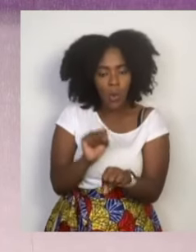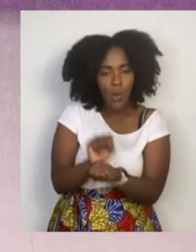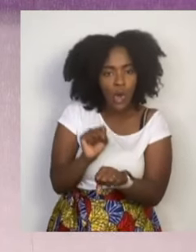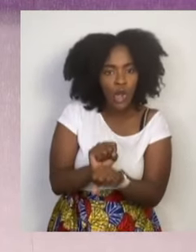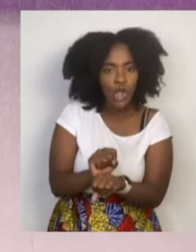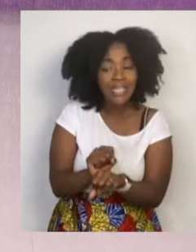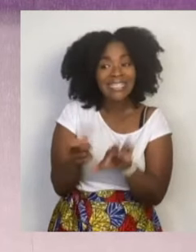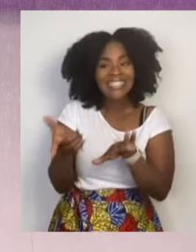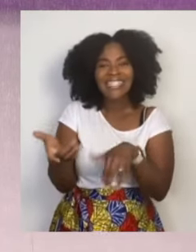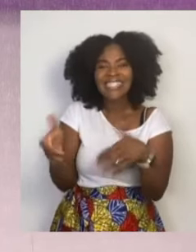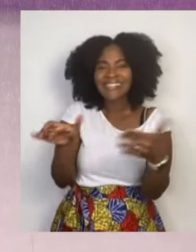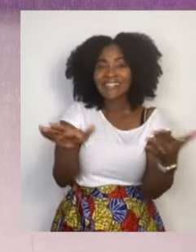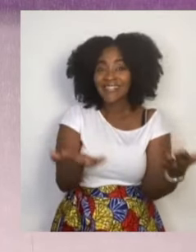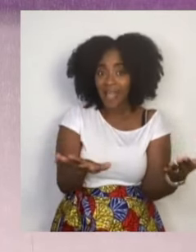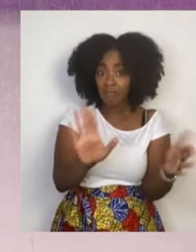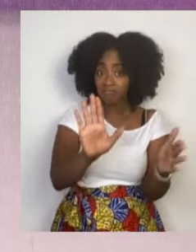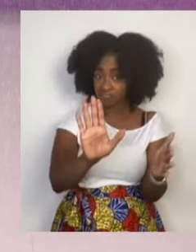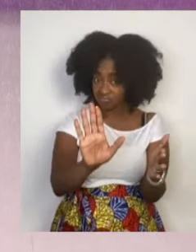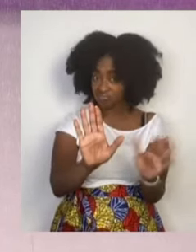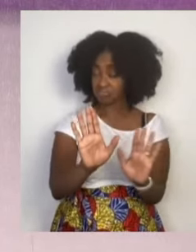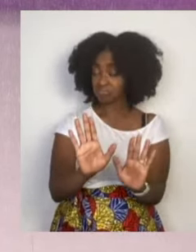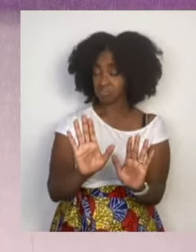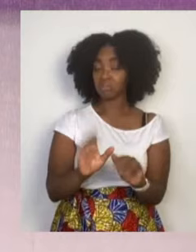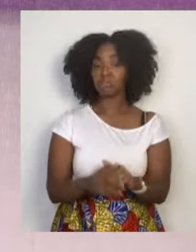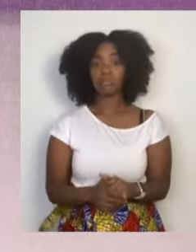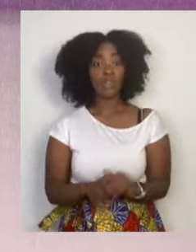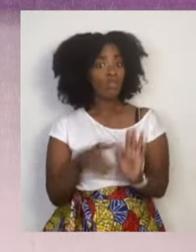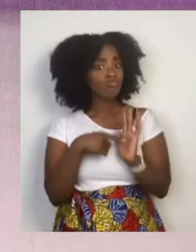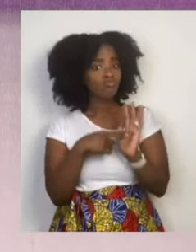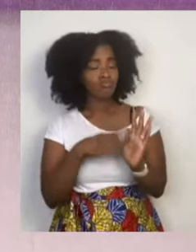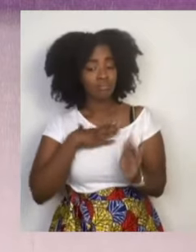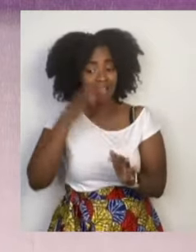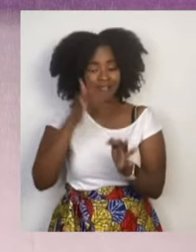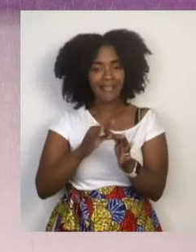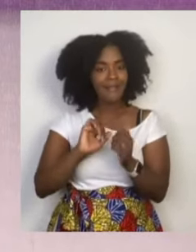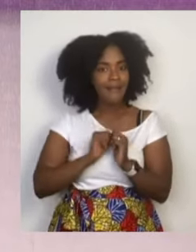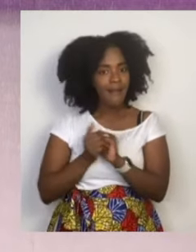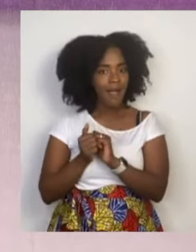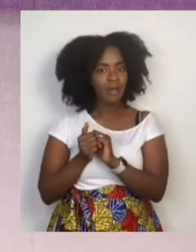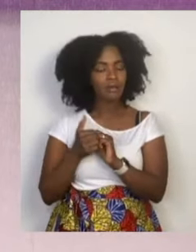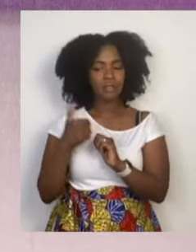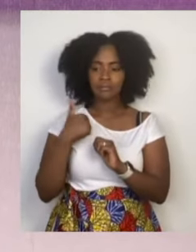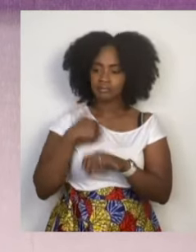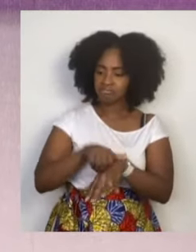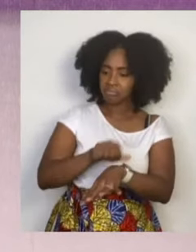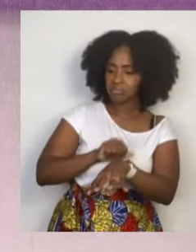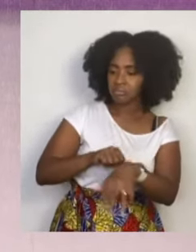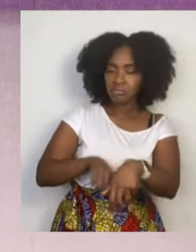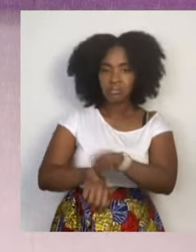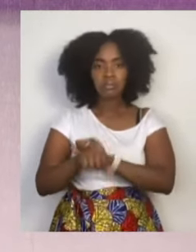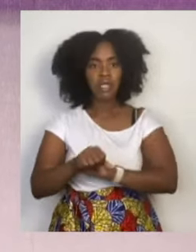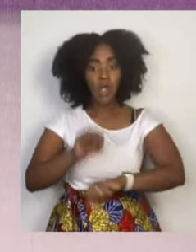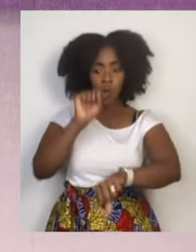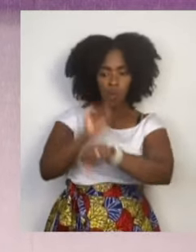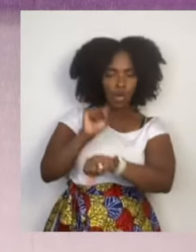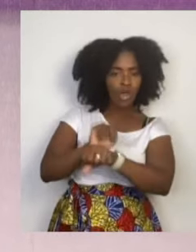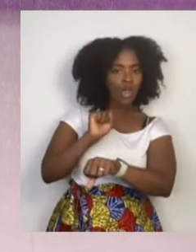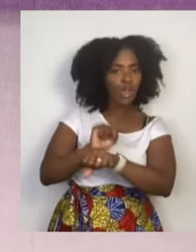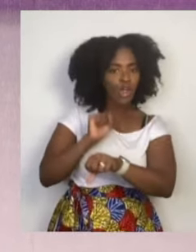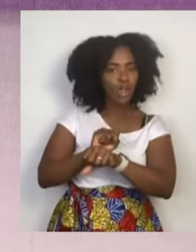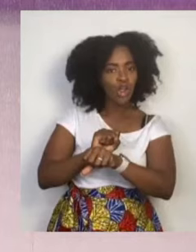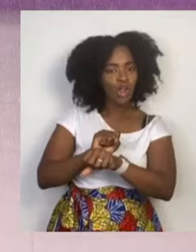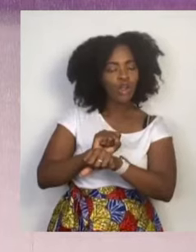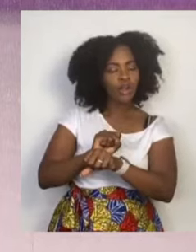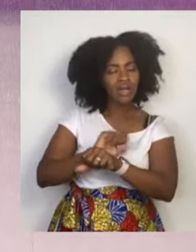faith is that I'm ready to put some work behind what I believe. believe, that faith without